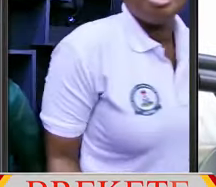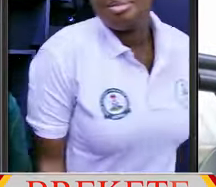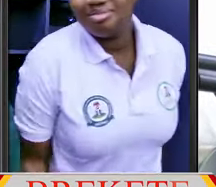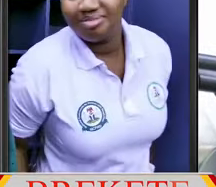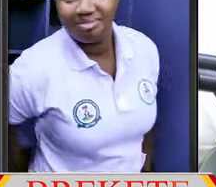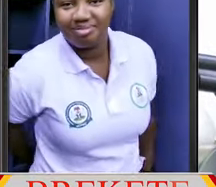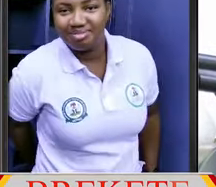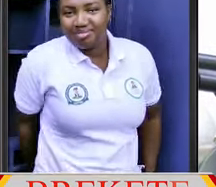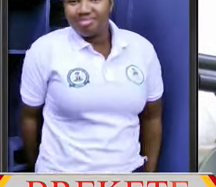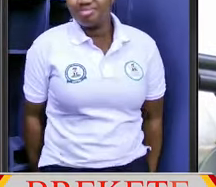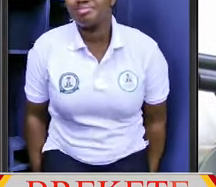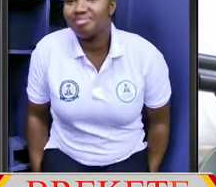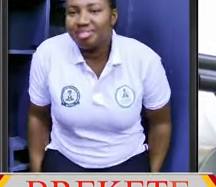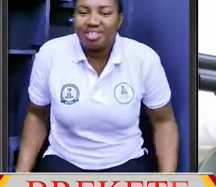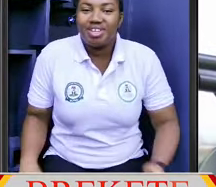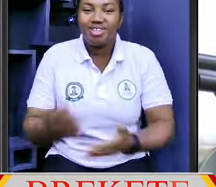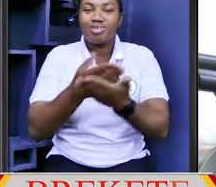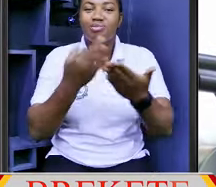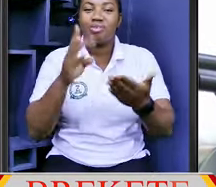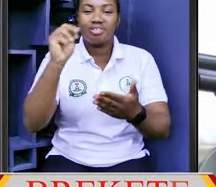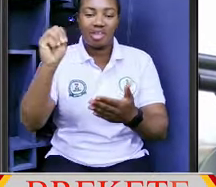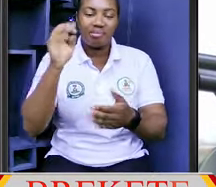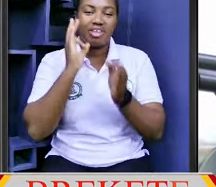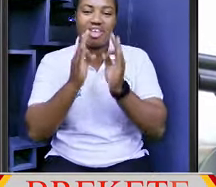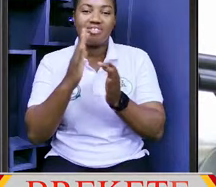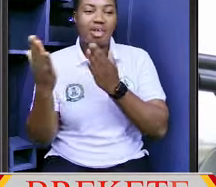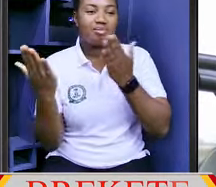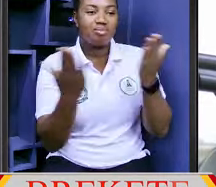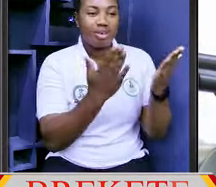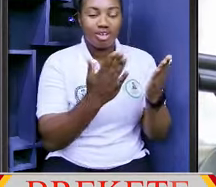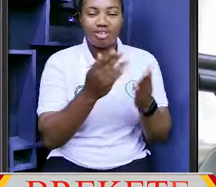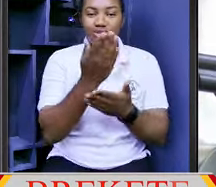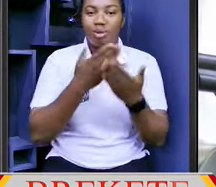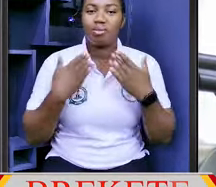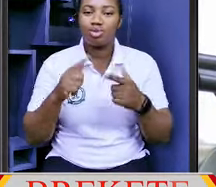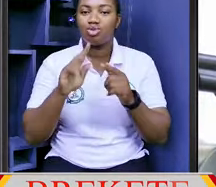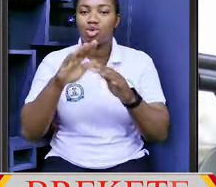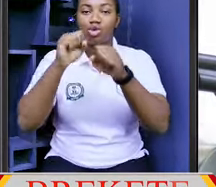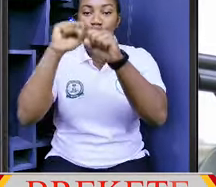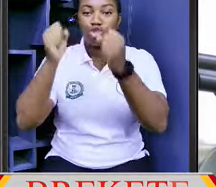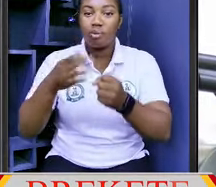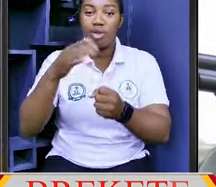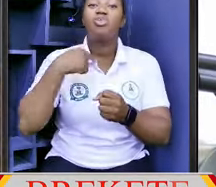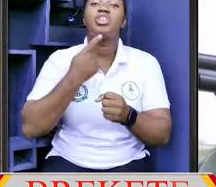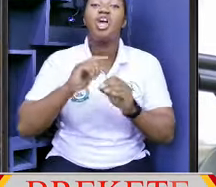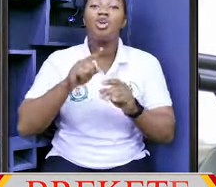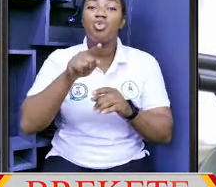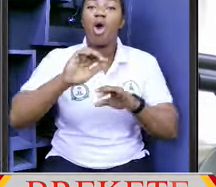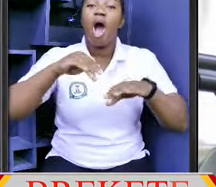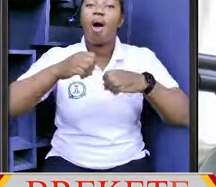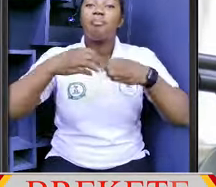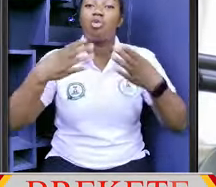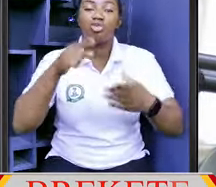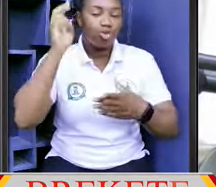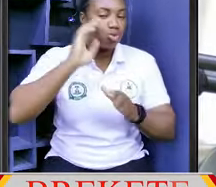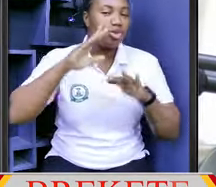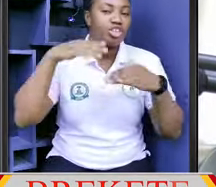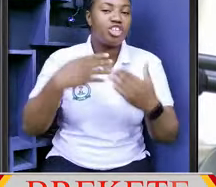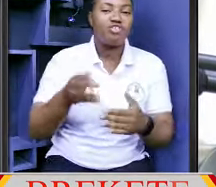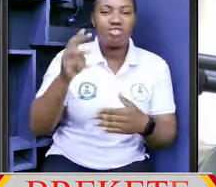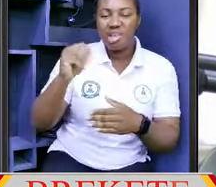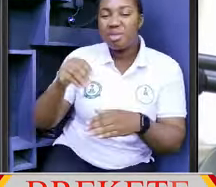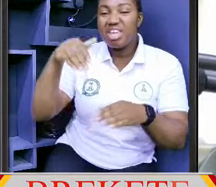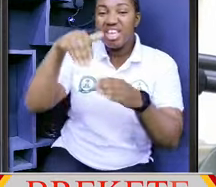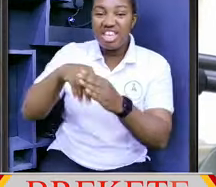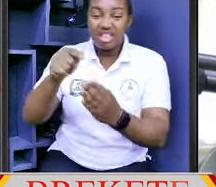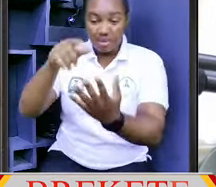customer come your shop, they go tell you how much you go give them. Make you put money on top of what you they say. In the presence of the